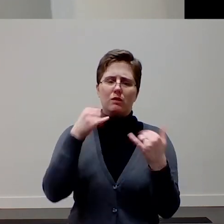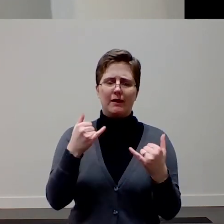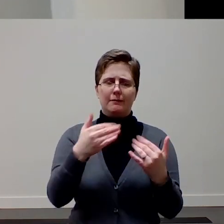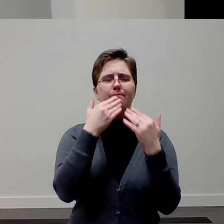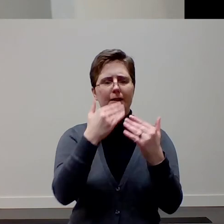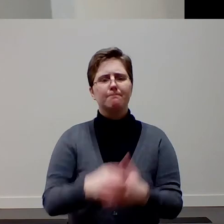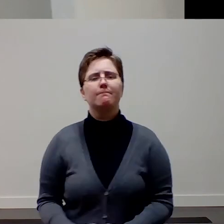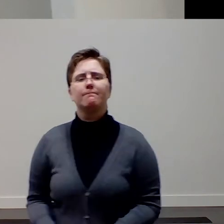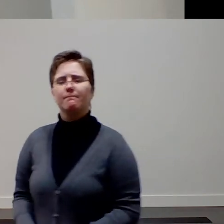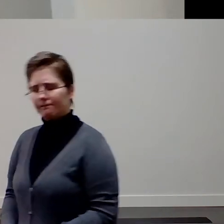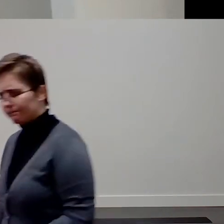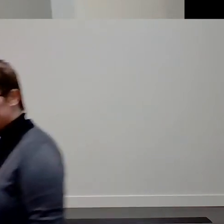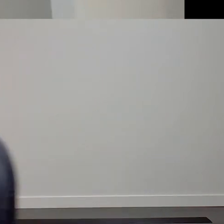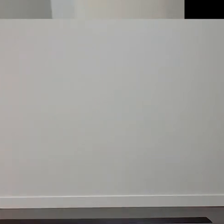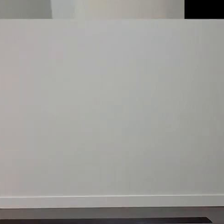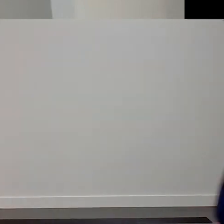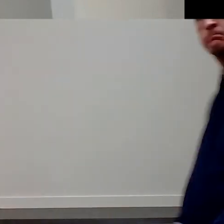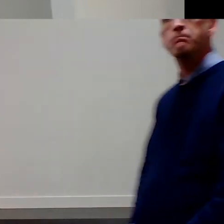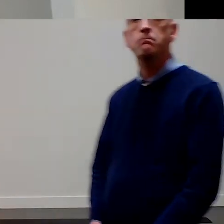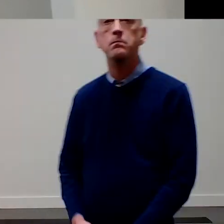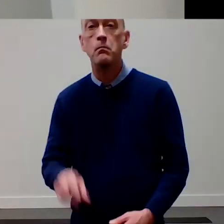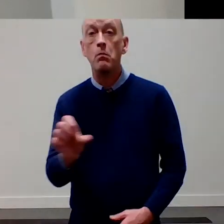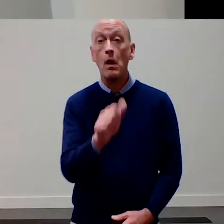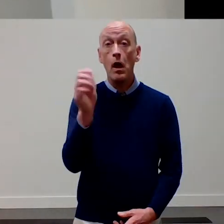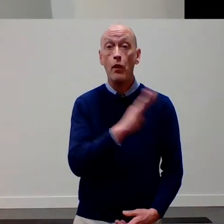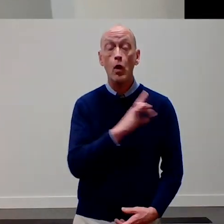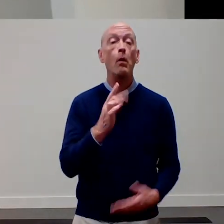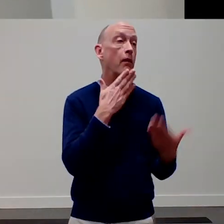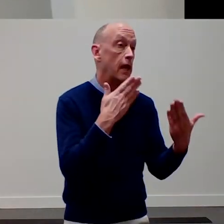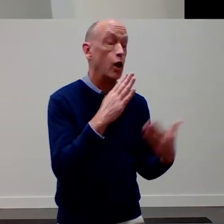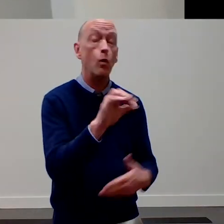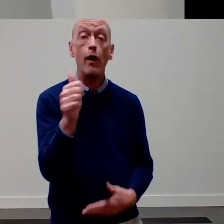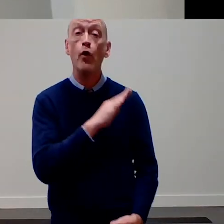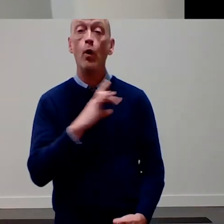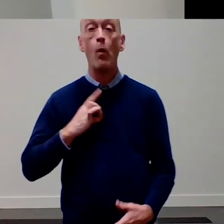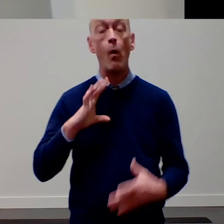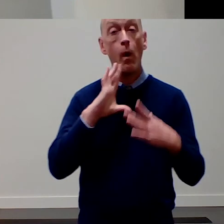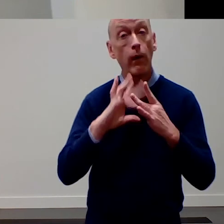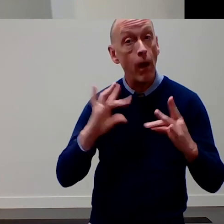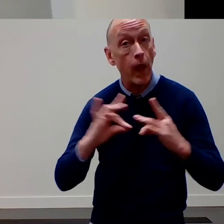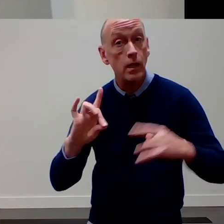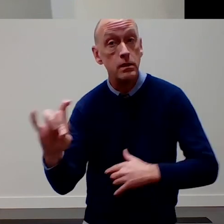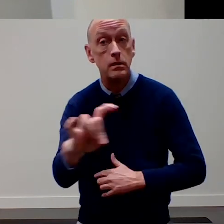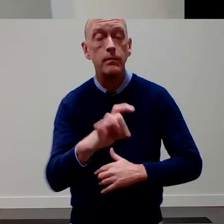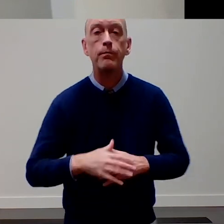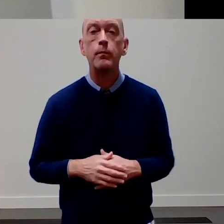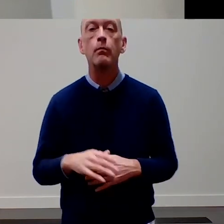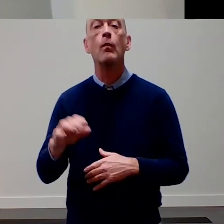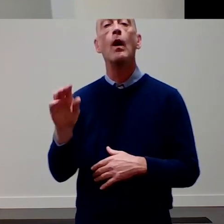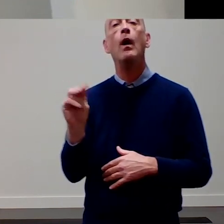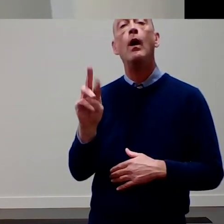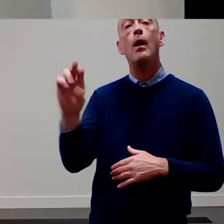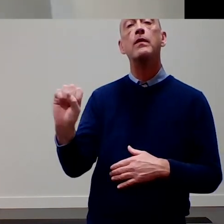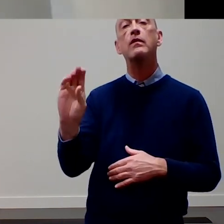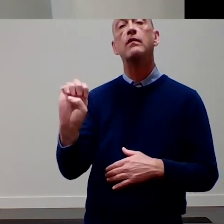to virtual learning. Parents should not have to choose between our children's education and our children's safety.